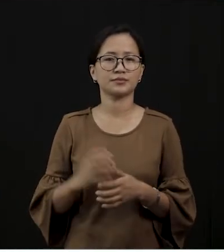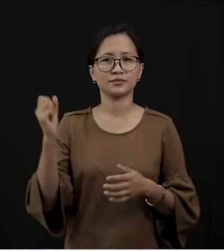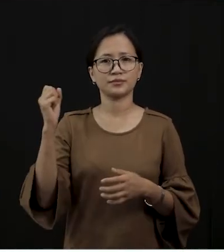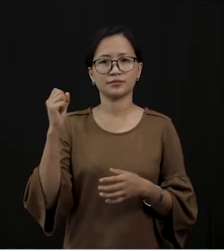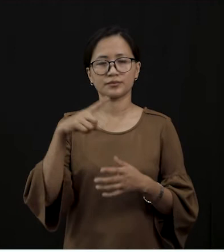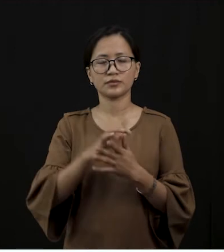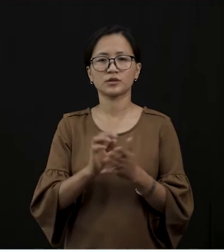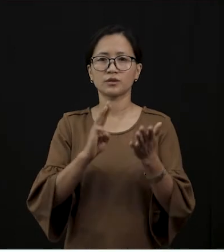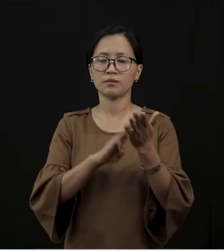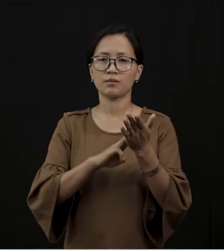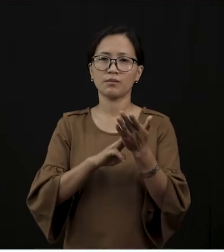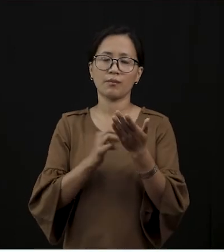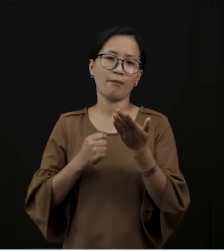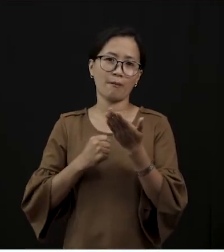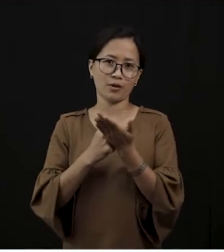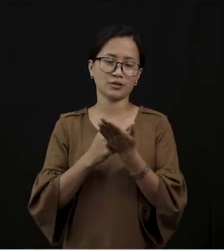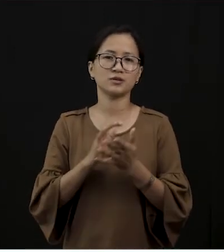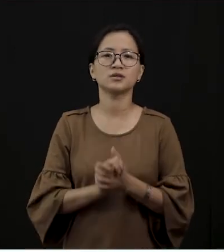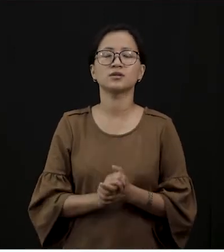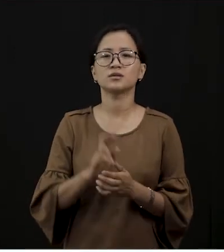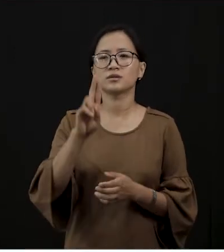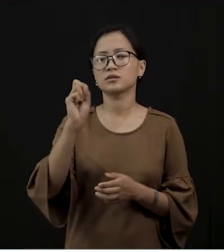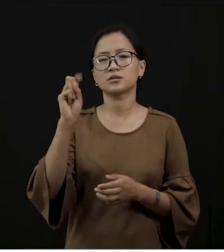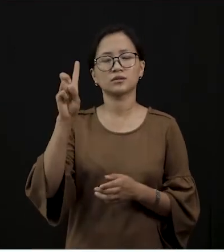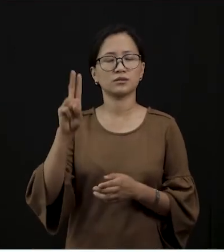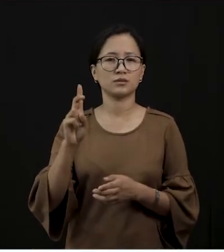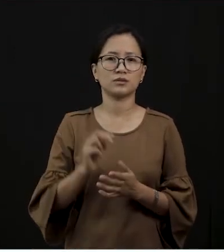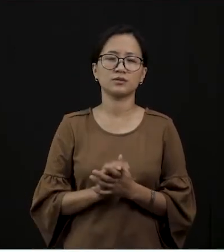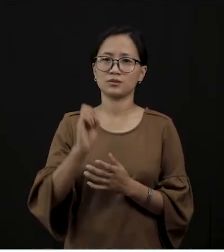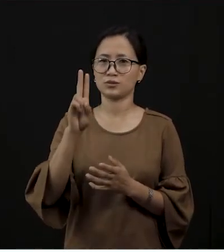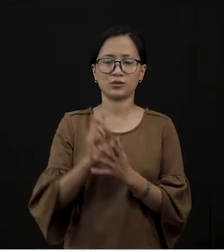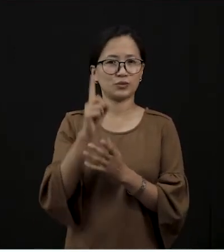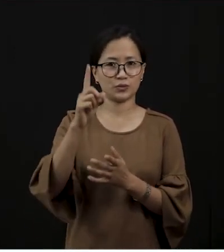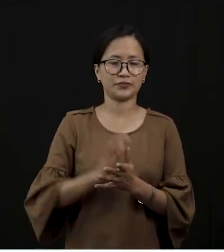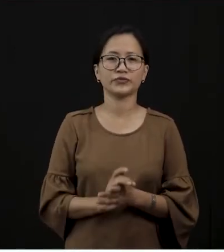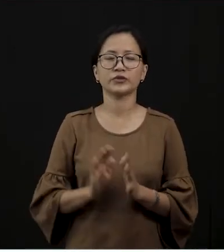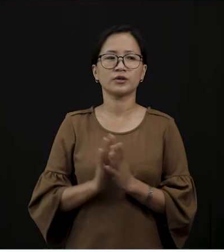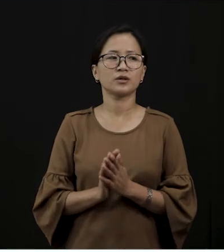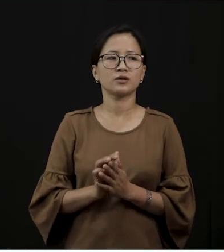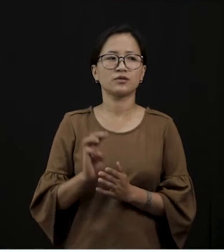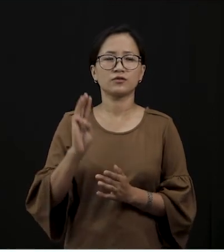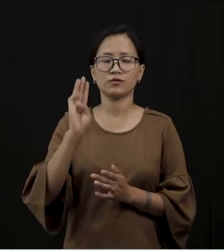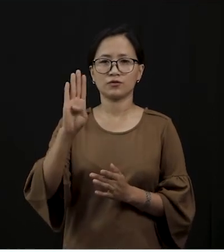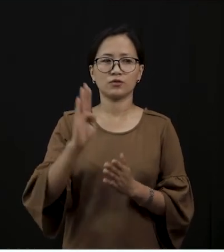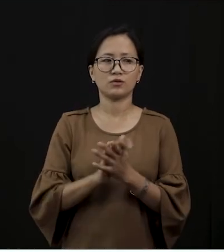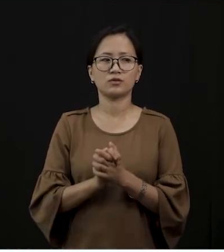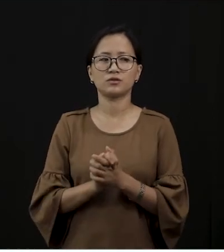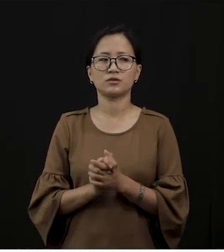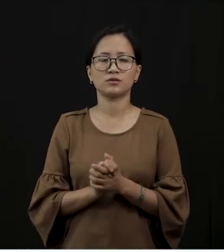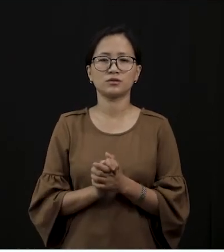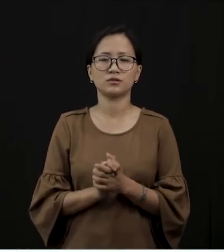month March 2021. 4 Sundays, 4 Saturdays, total